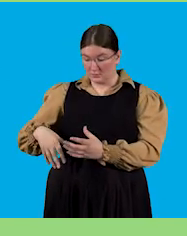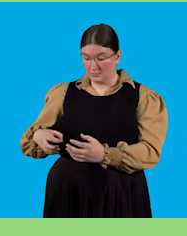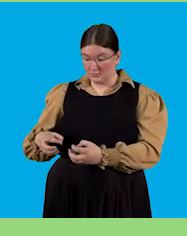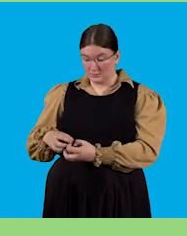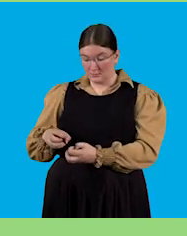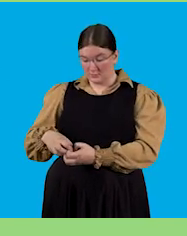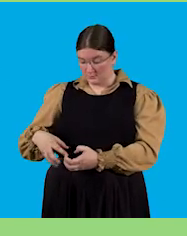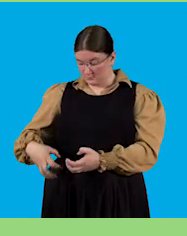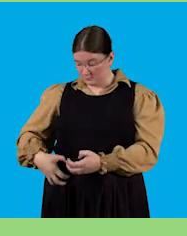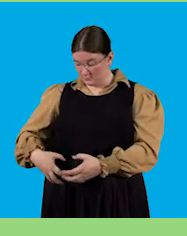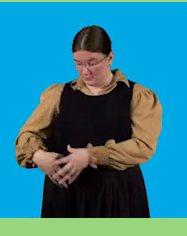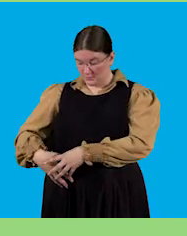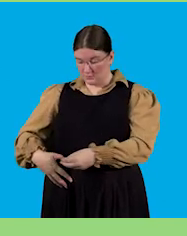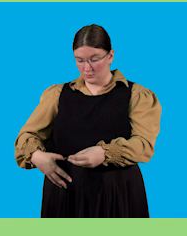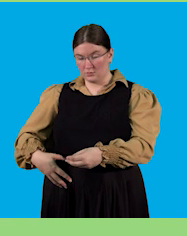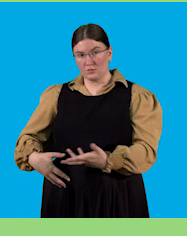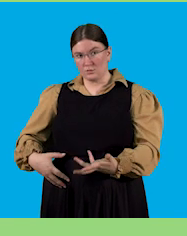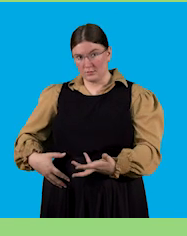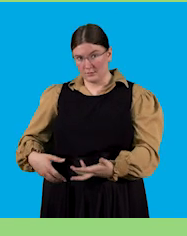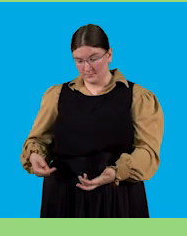Egg cell is released into